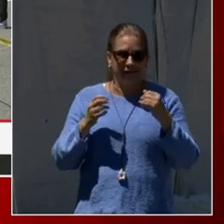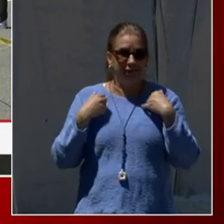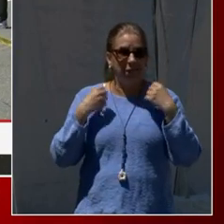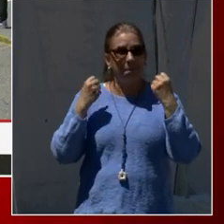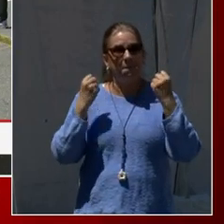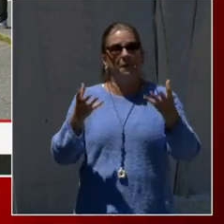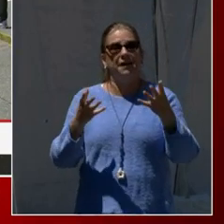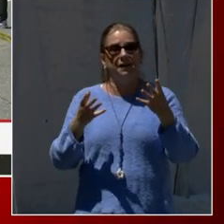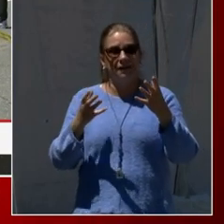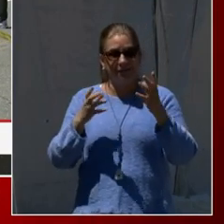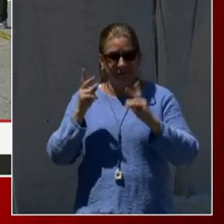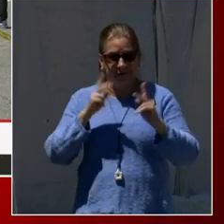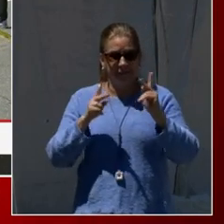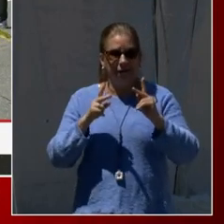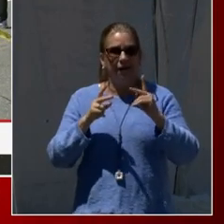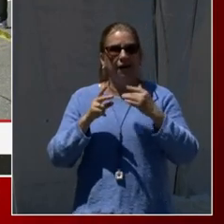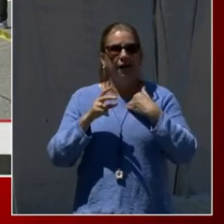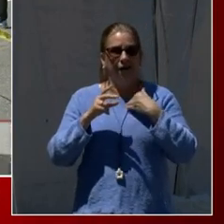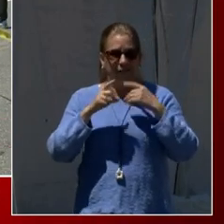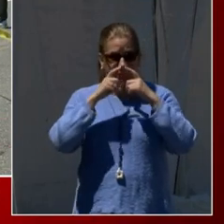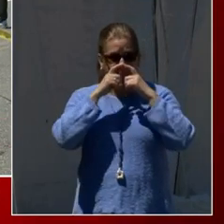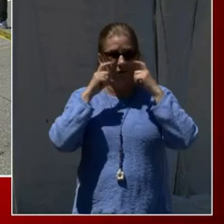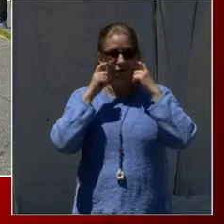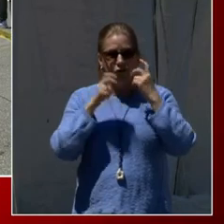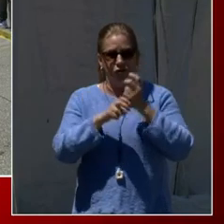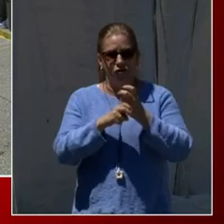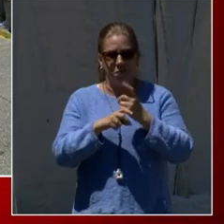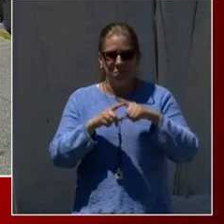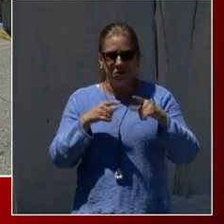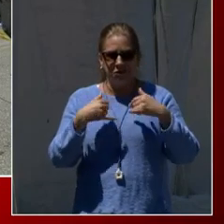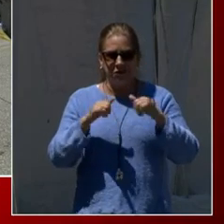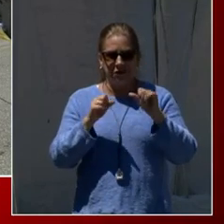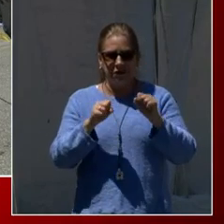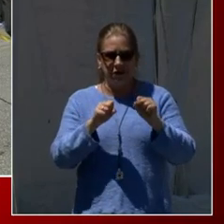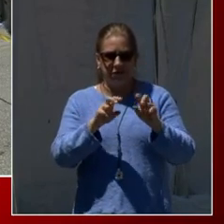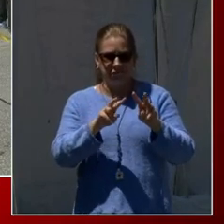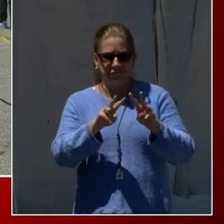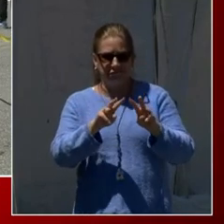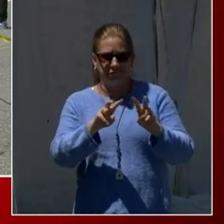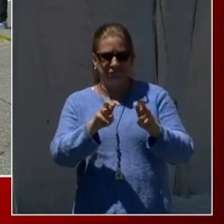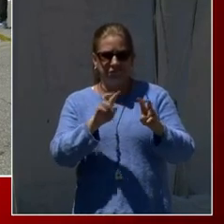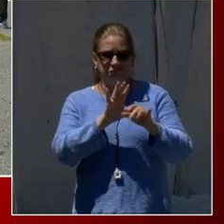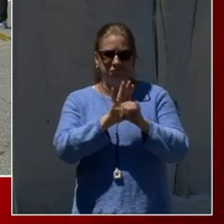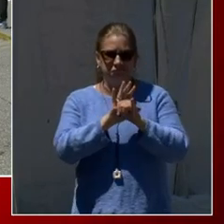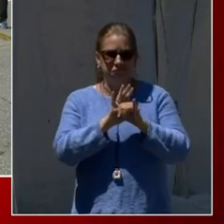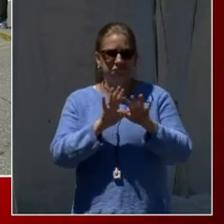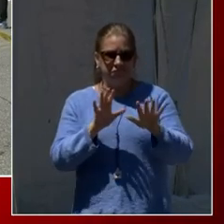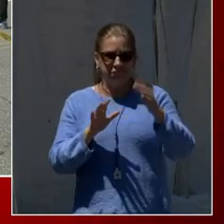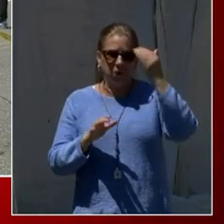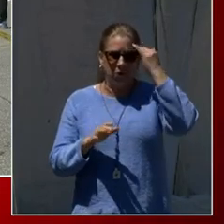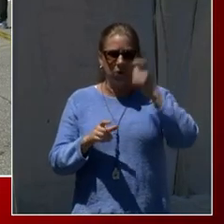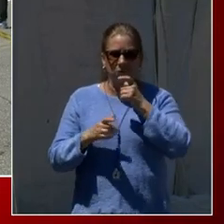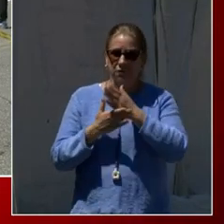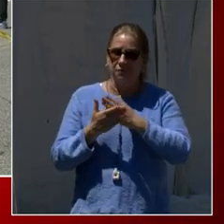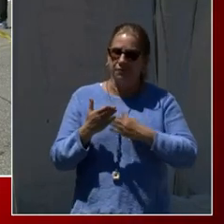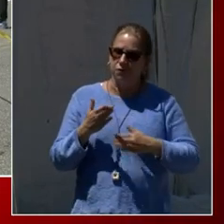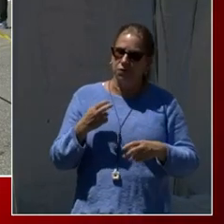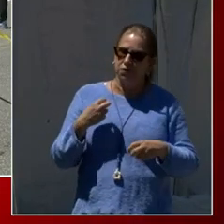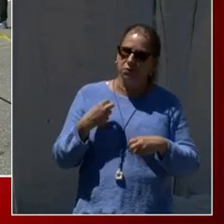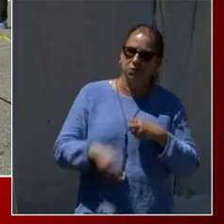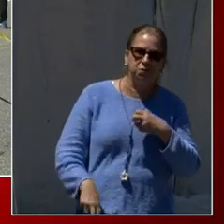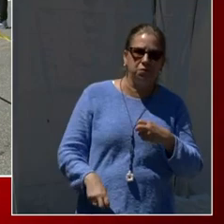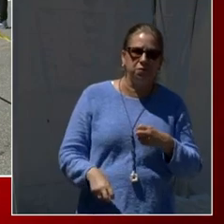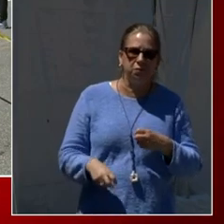images can be identified by our community. One of the things I did not mention is for those of us who don't feel